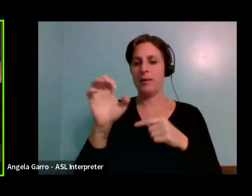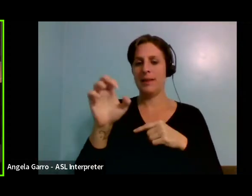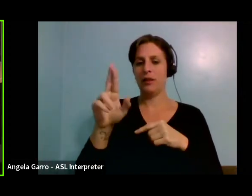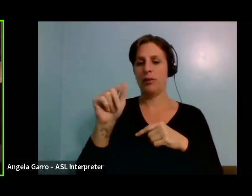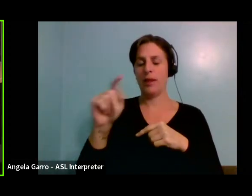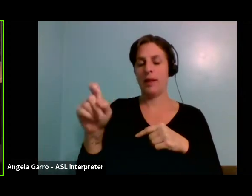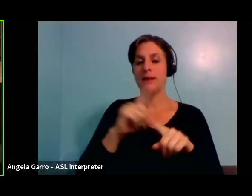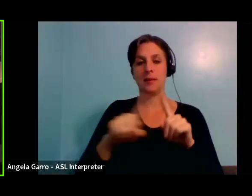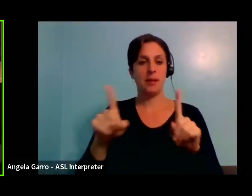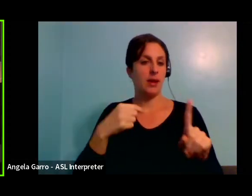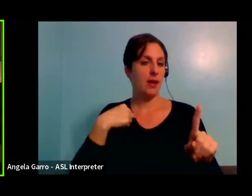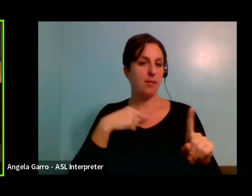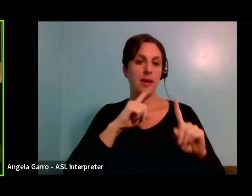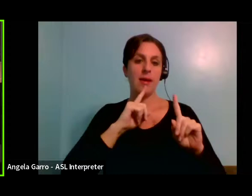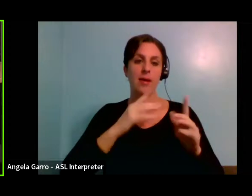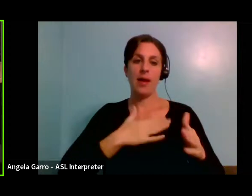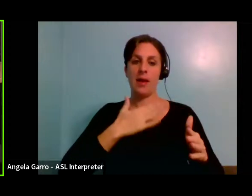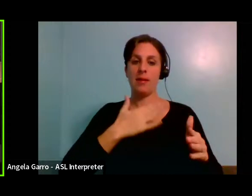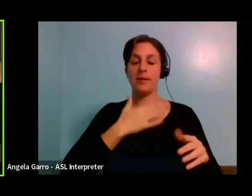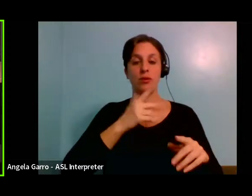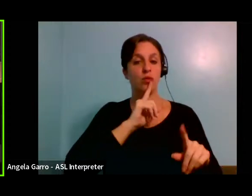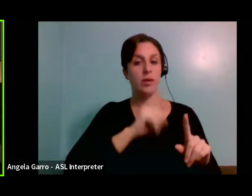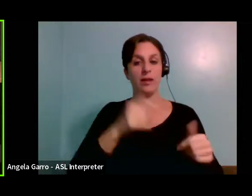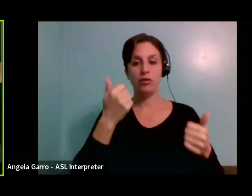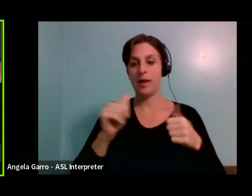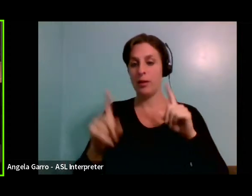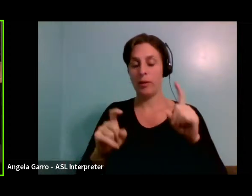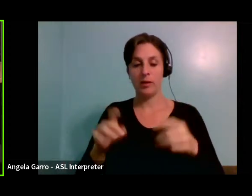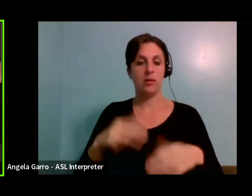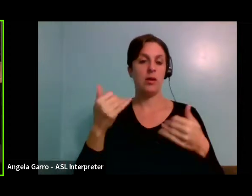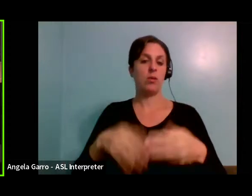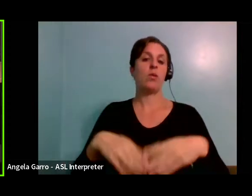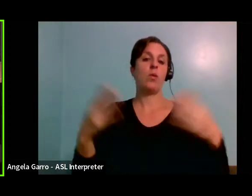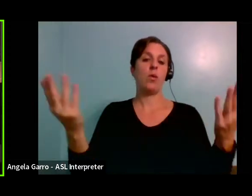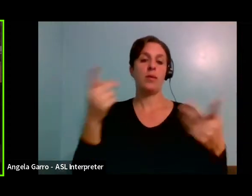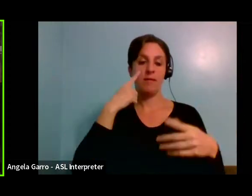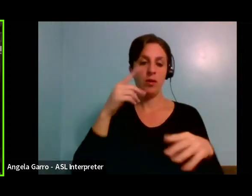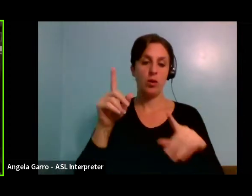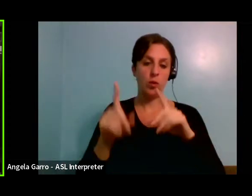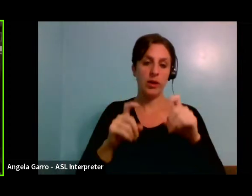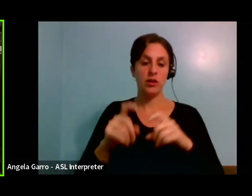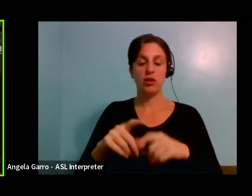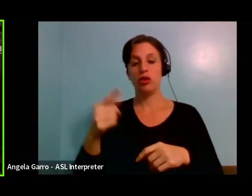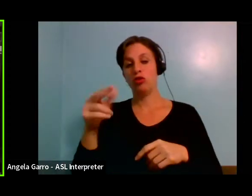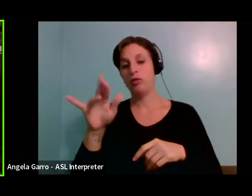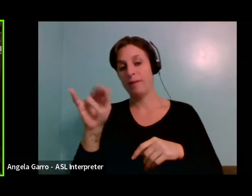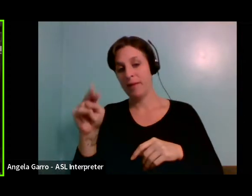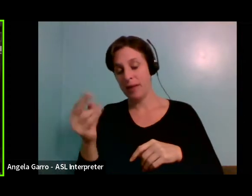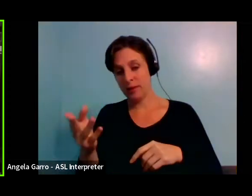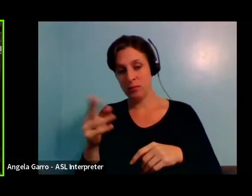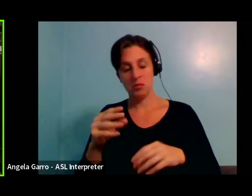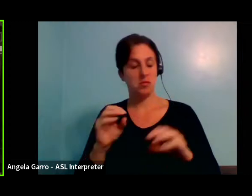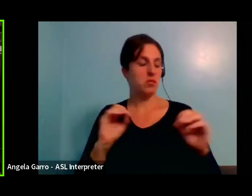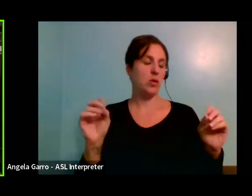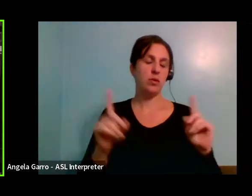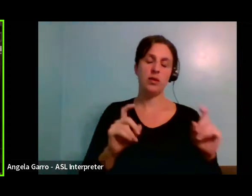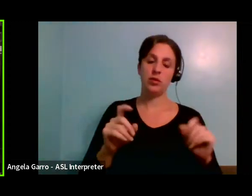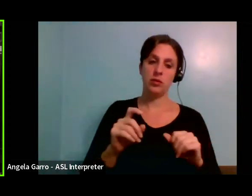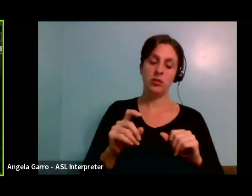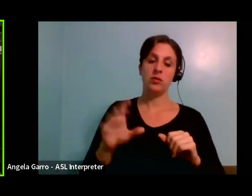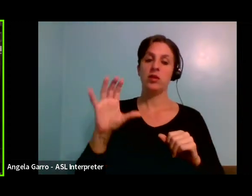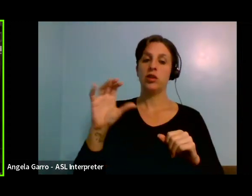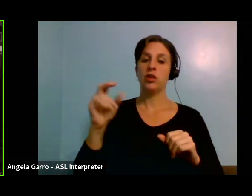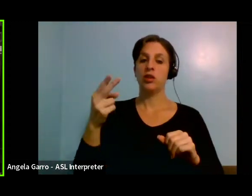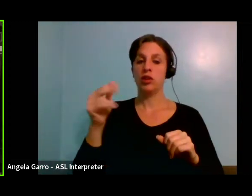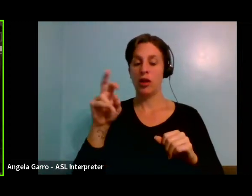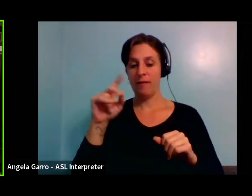to answer any questions. Thank you. I will open it up for questions. Trustee Griffin. No questions. Trustee